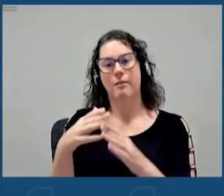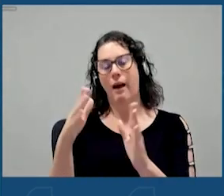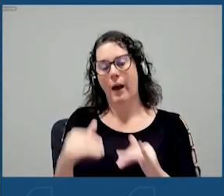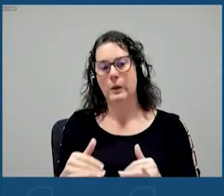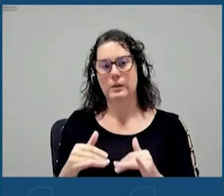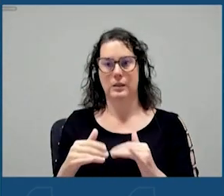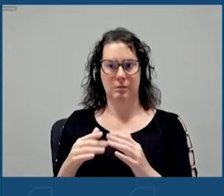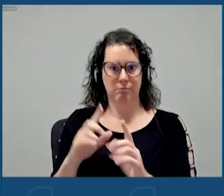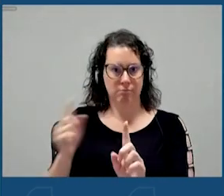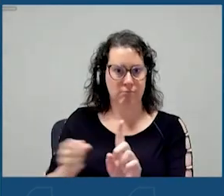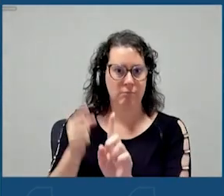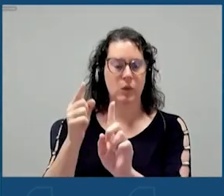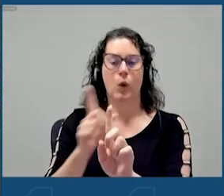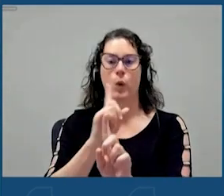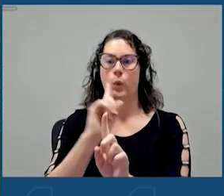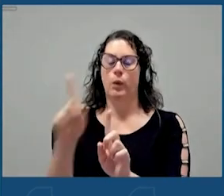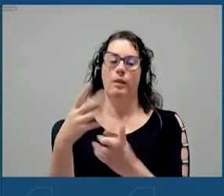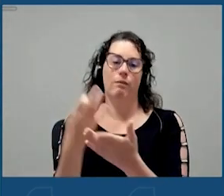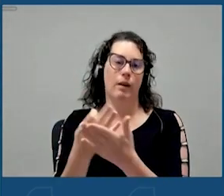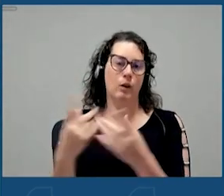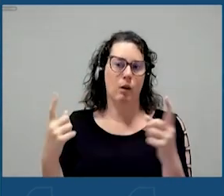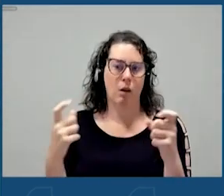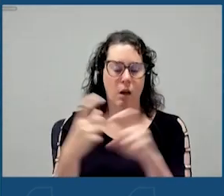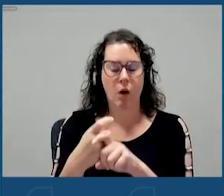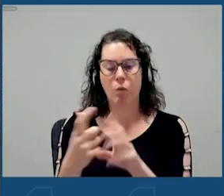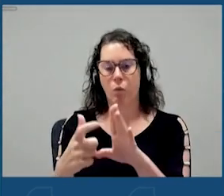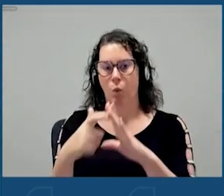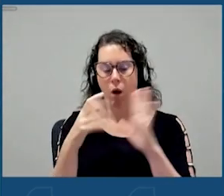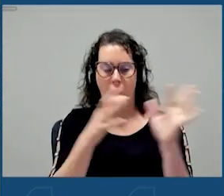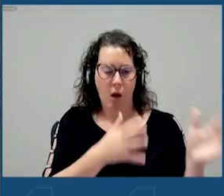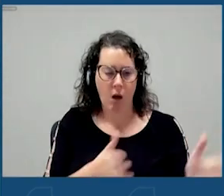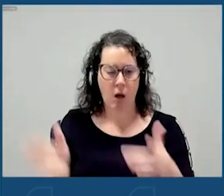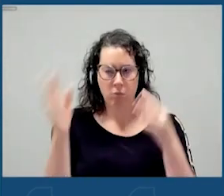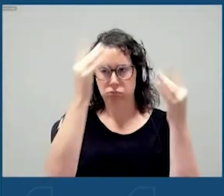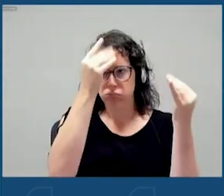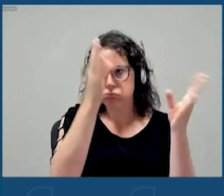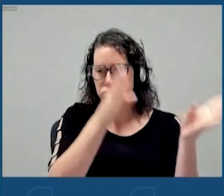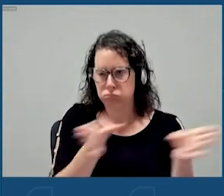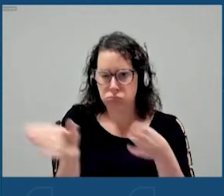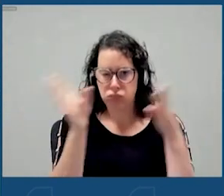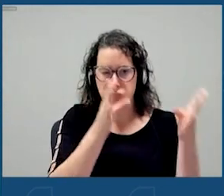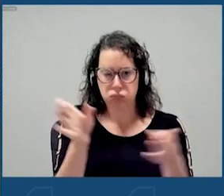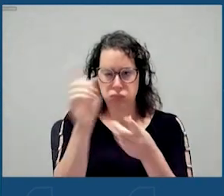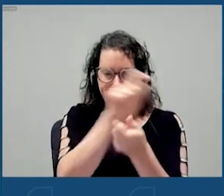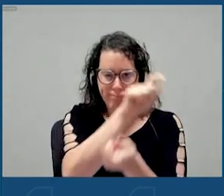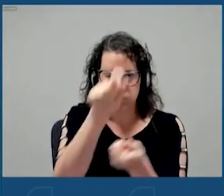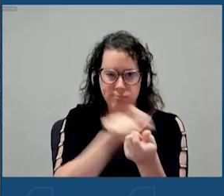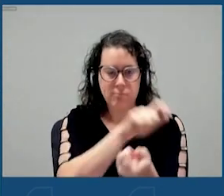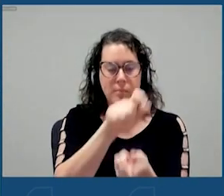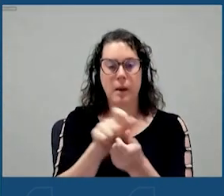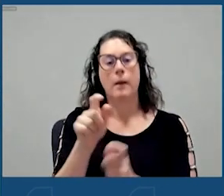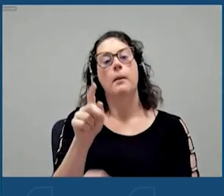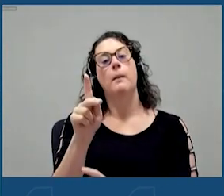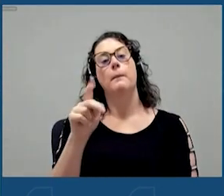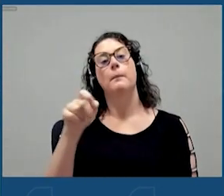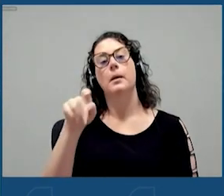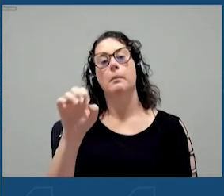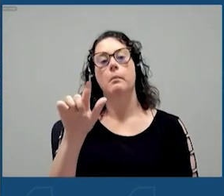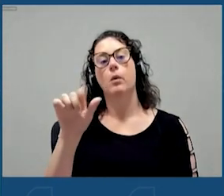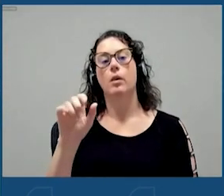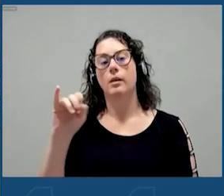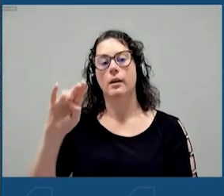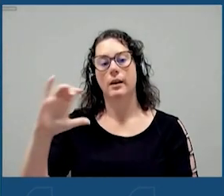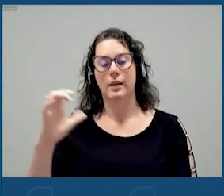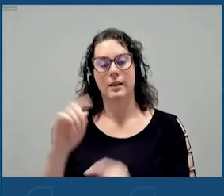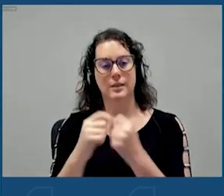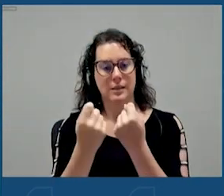and require careful thought and planning. To the People Inc. housing team, Concetta Ferguson, Jocelyn